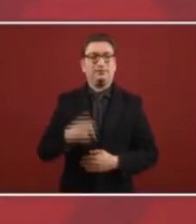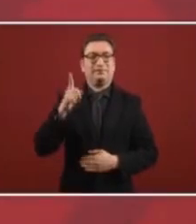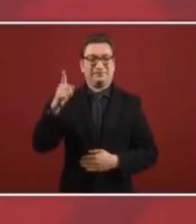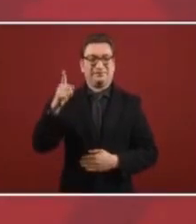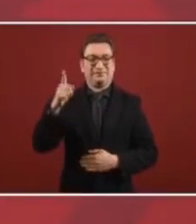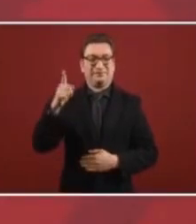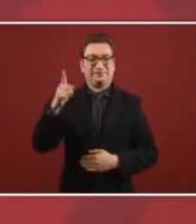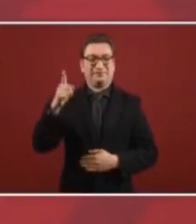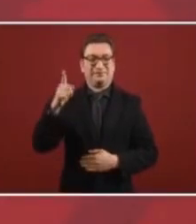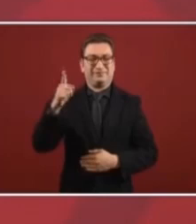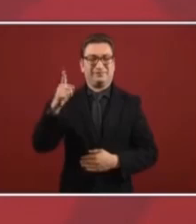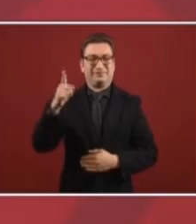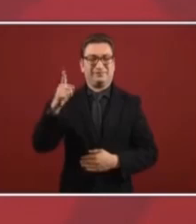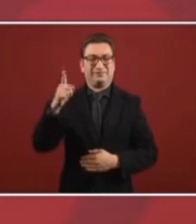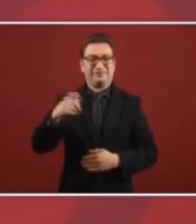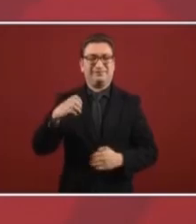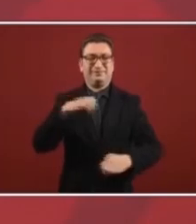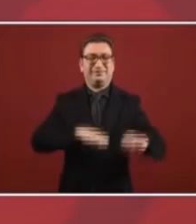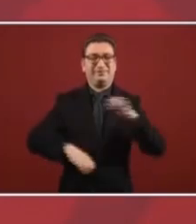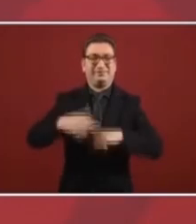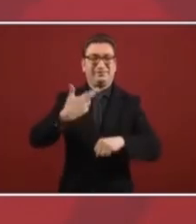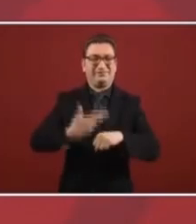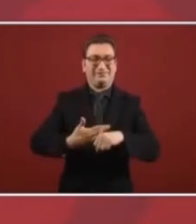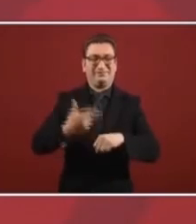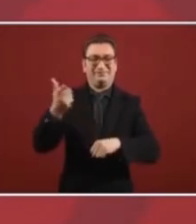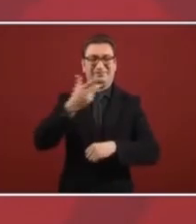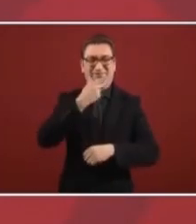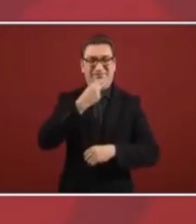embajador our ambassador